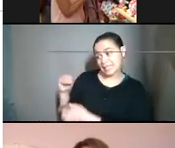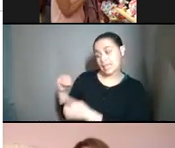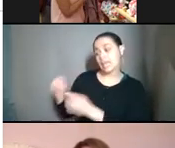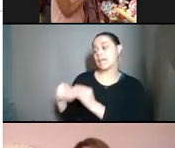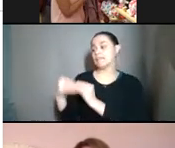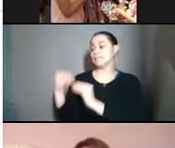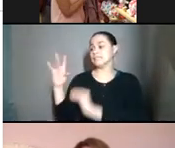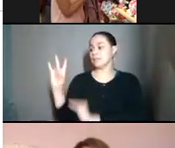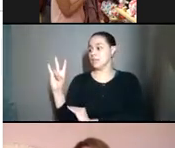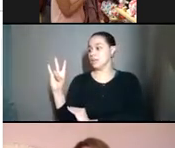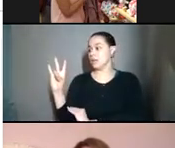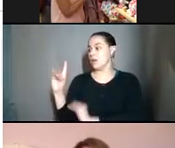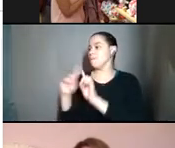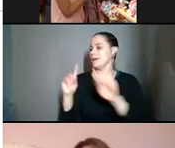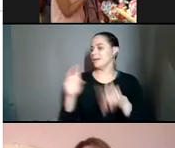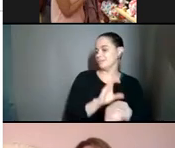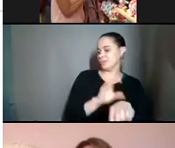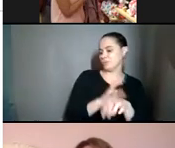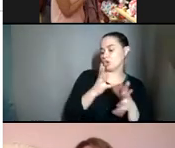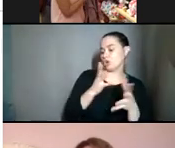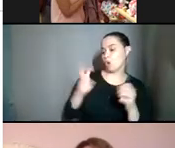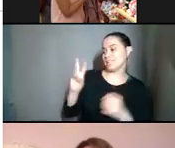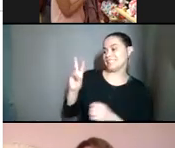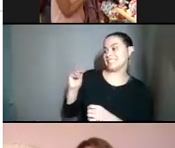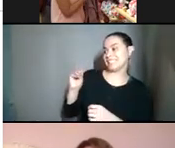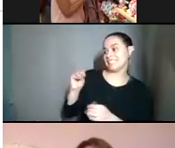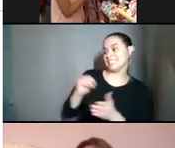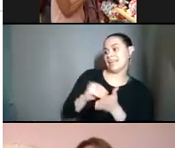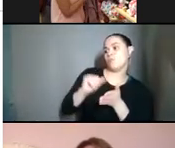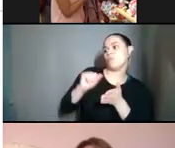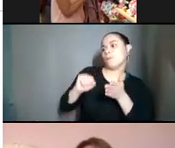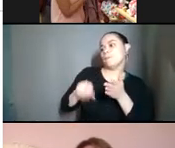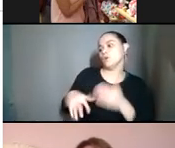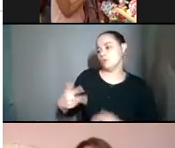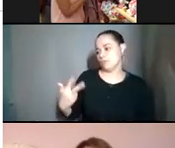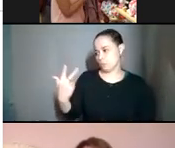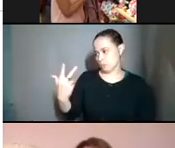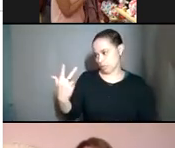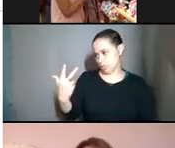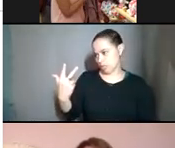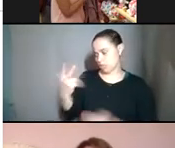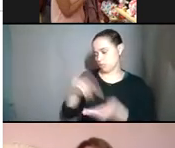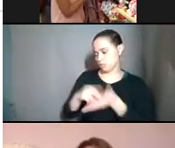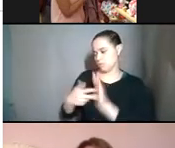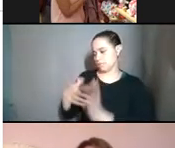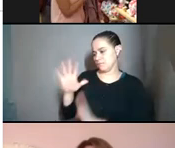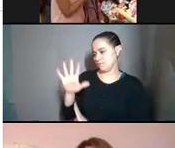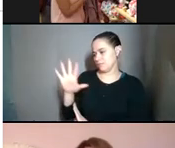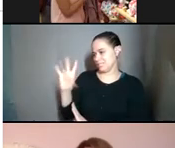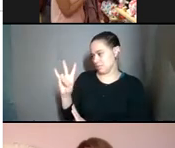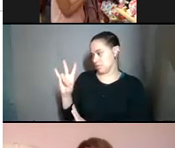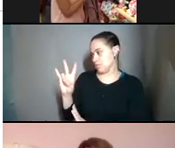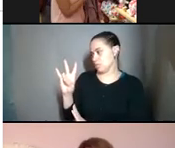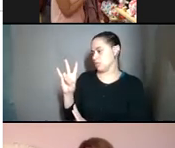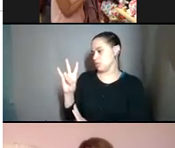computer wanted him to make 60 and then take 3 away so that it would be 57 and